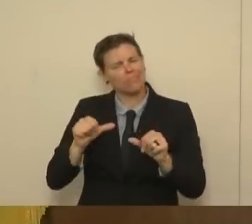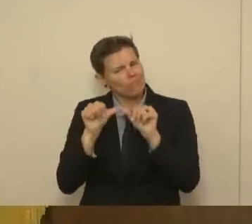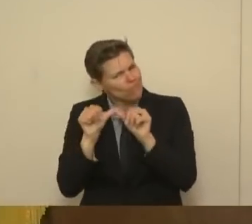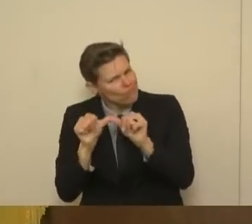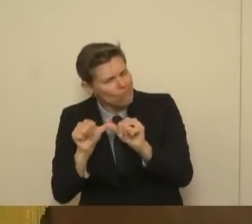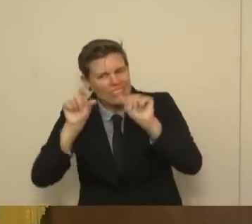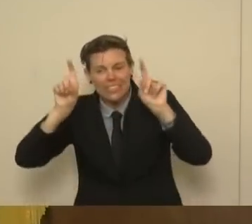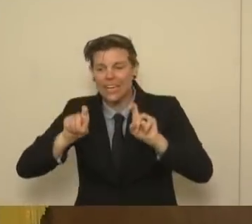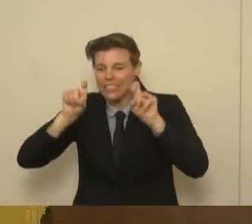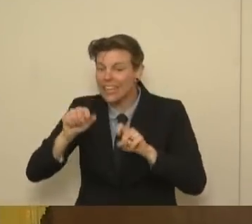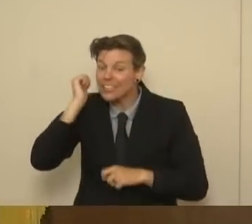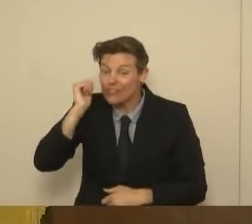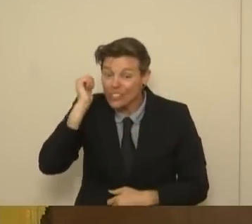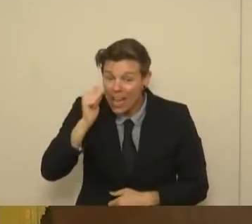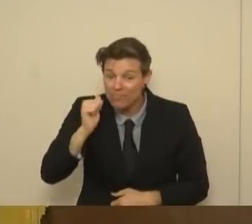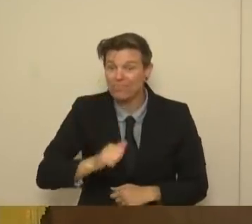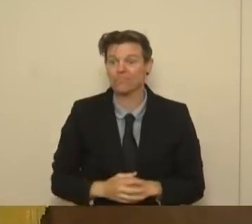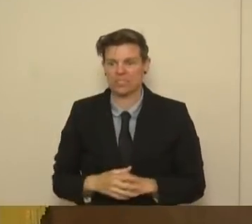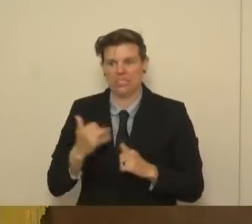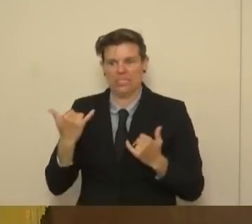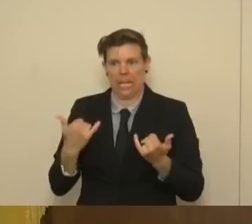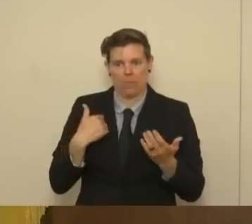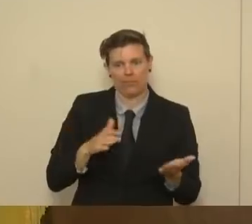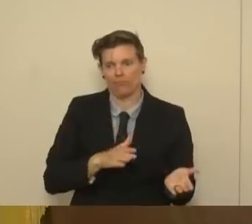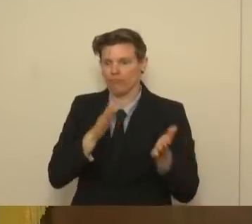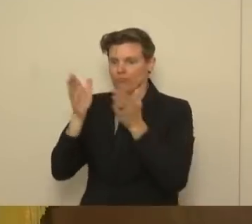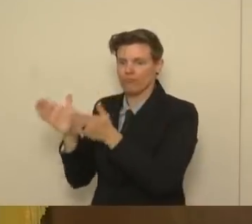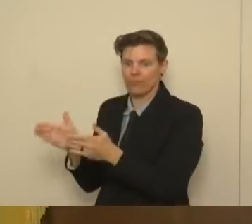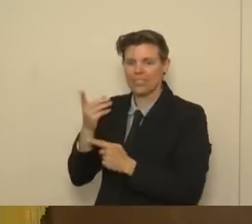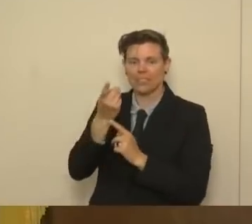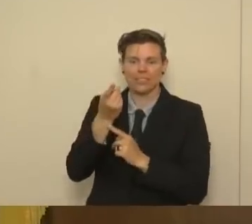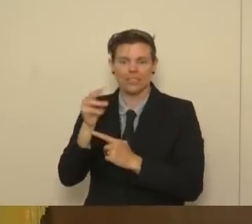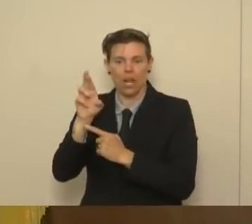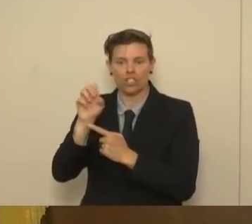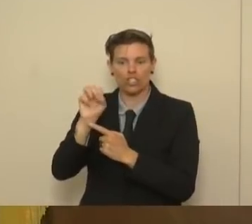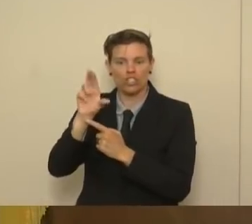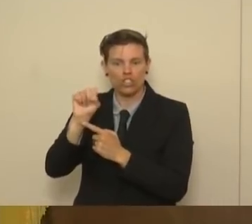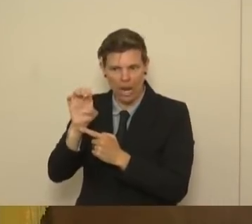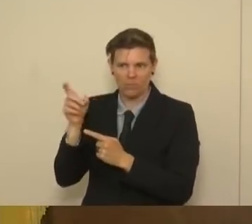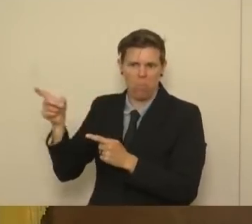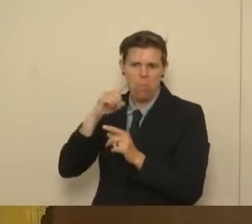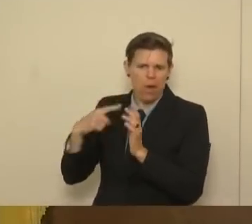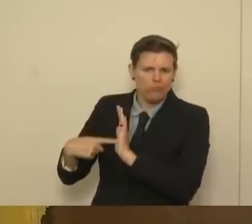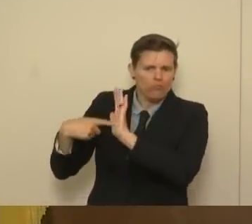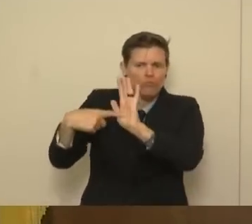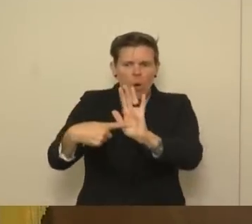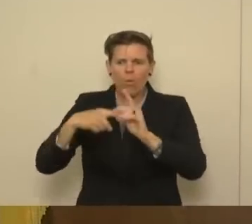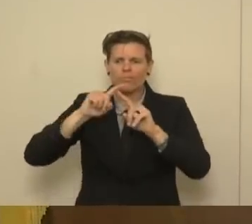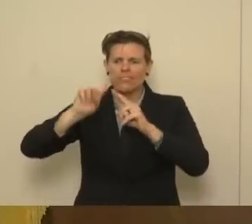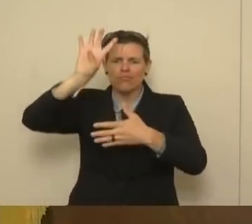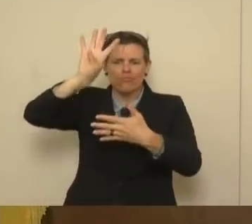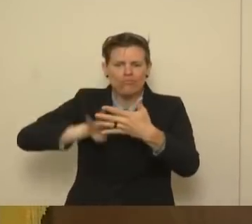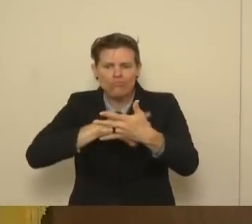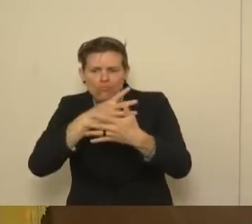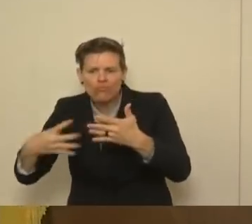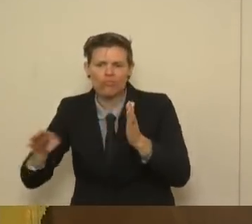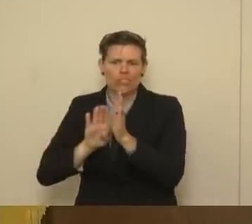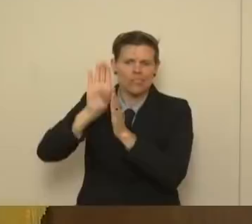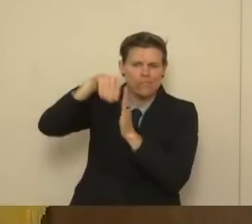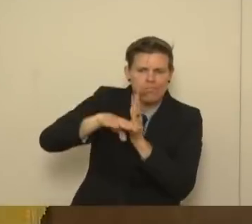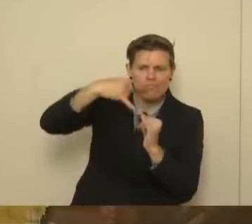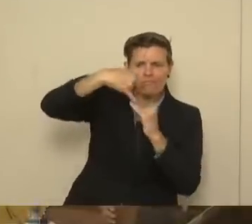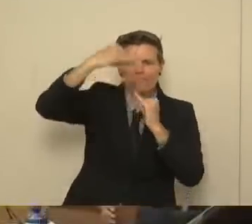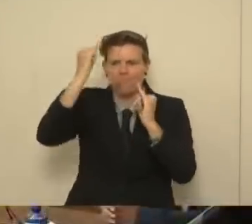Dr. Scrace and get an update on modeling, and then back to me for an update with the Director of Personnel